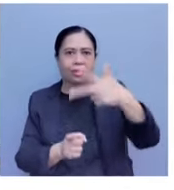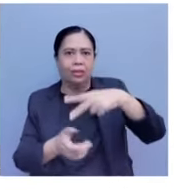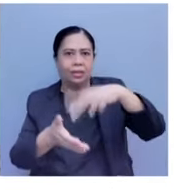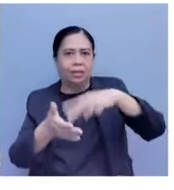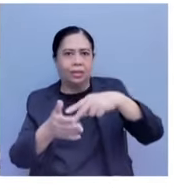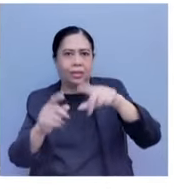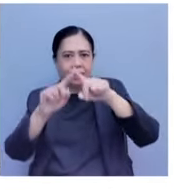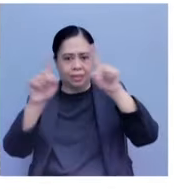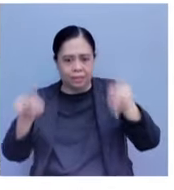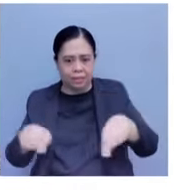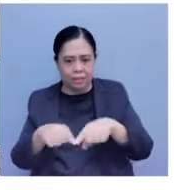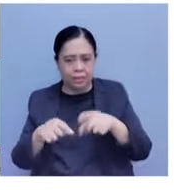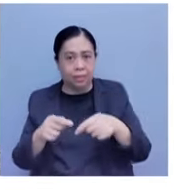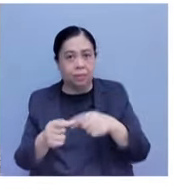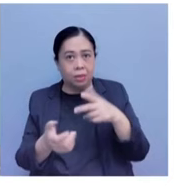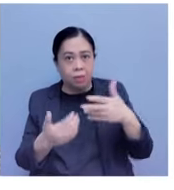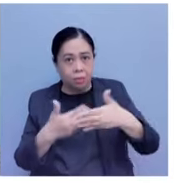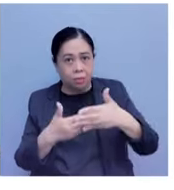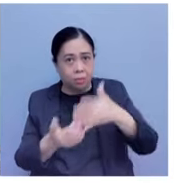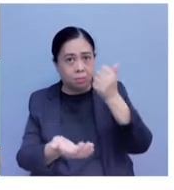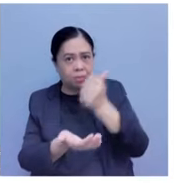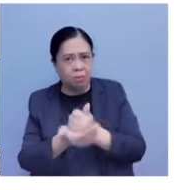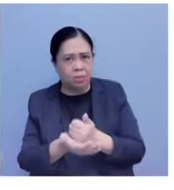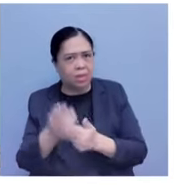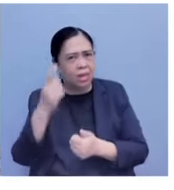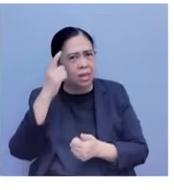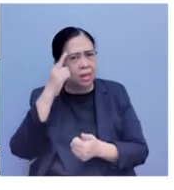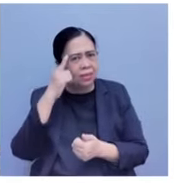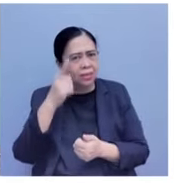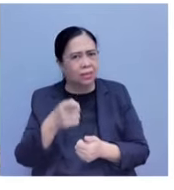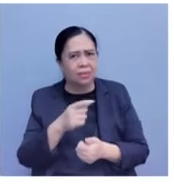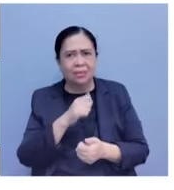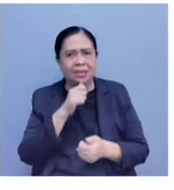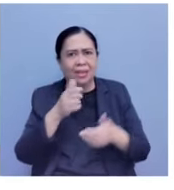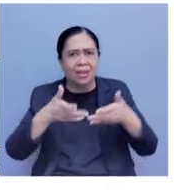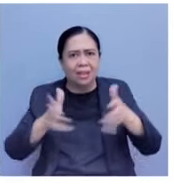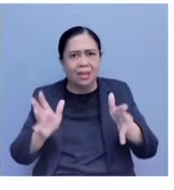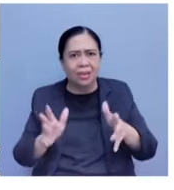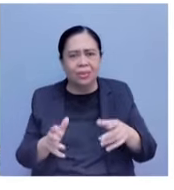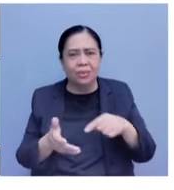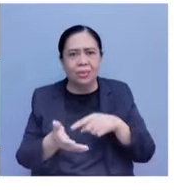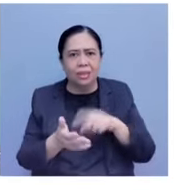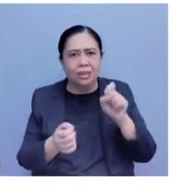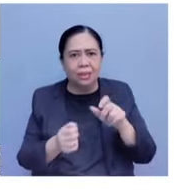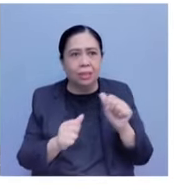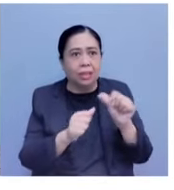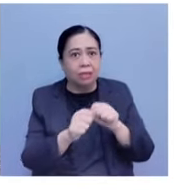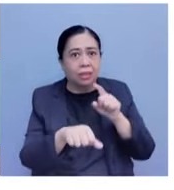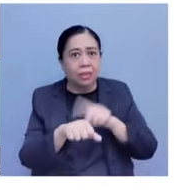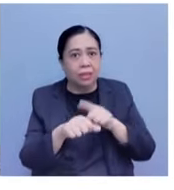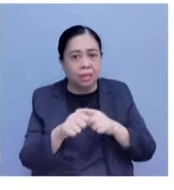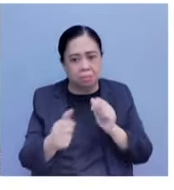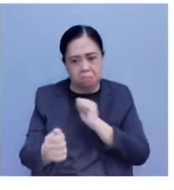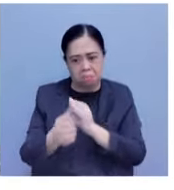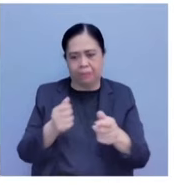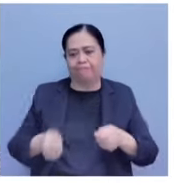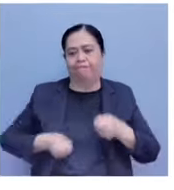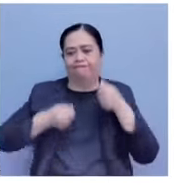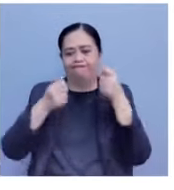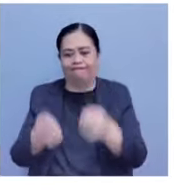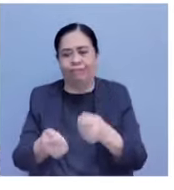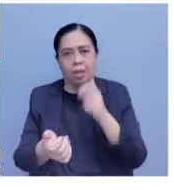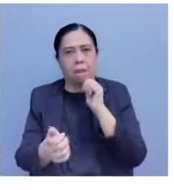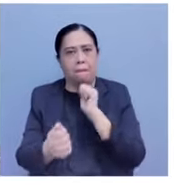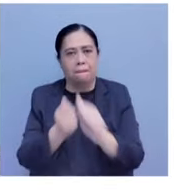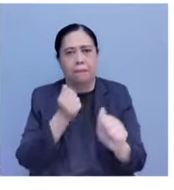copy of the bill. So I don't think it should be allowed, because otherwise, every time we pass a bill, any Tom, Dick,